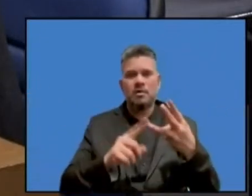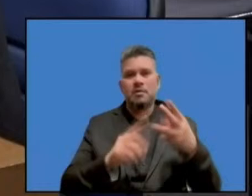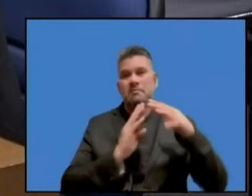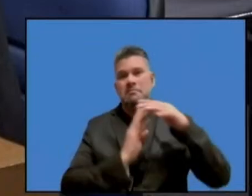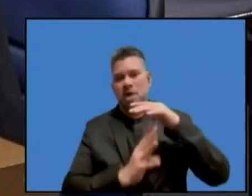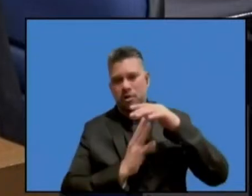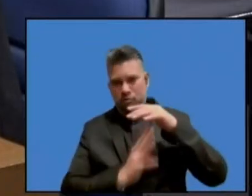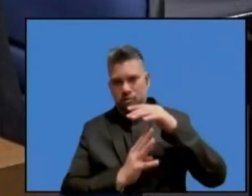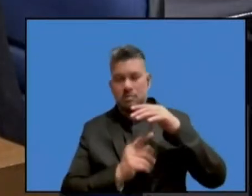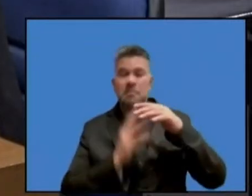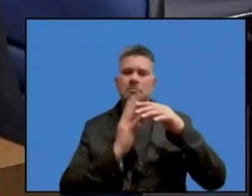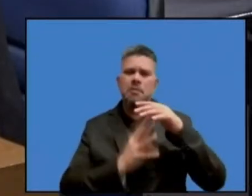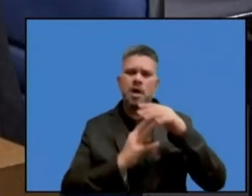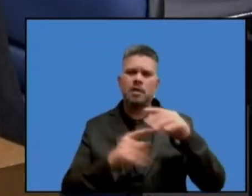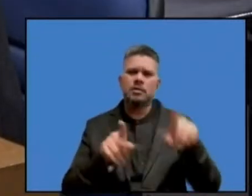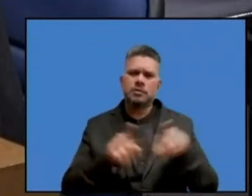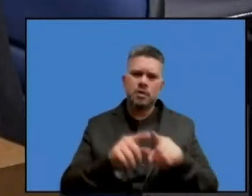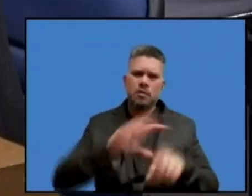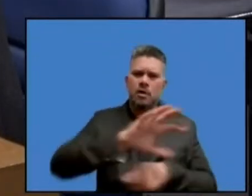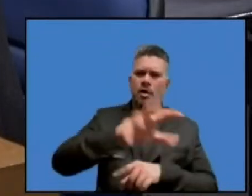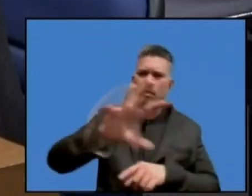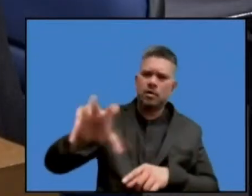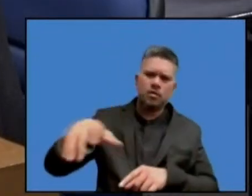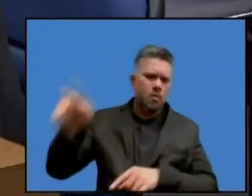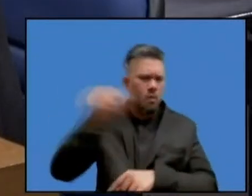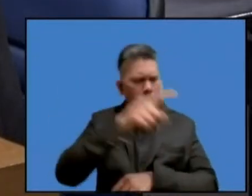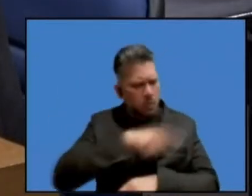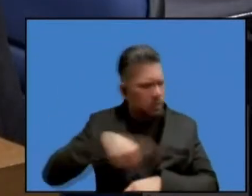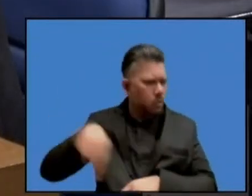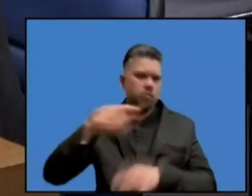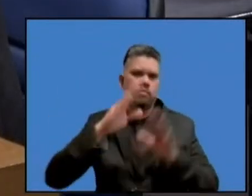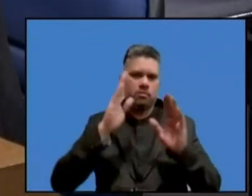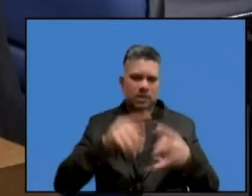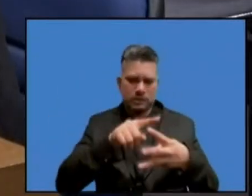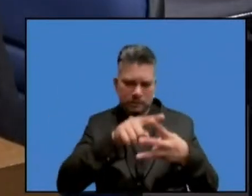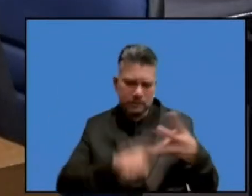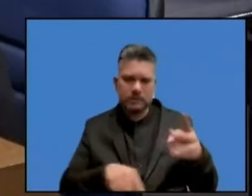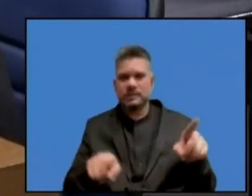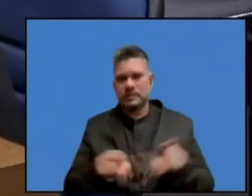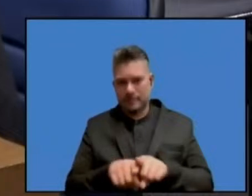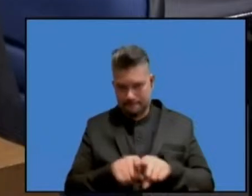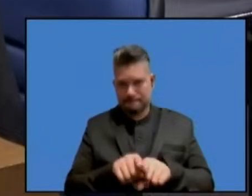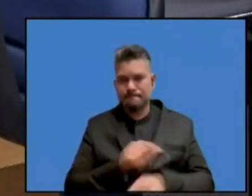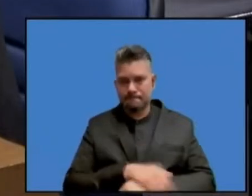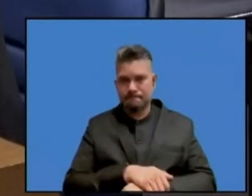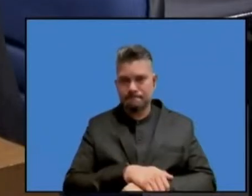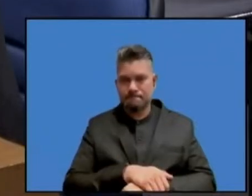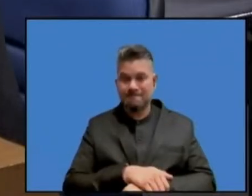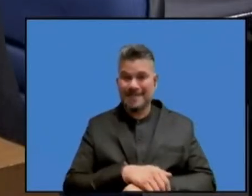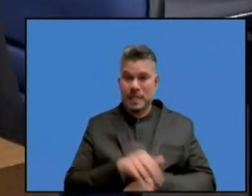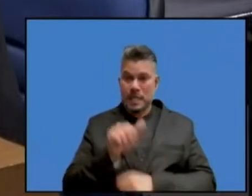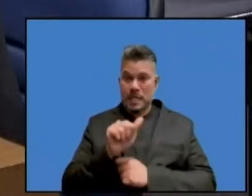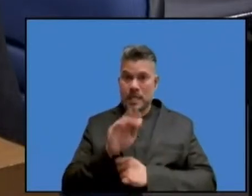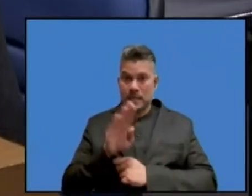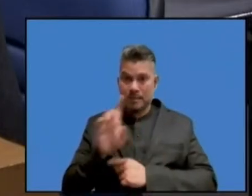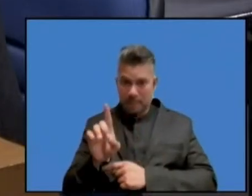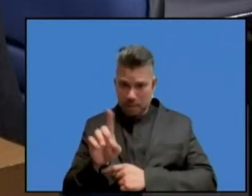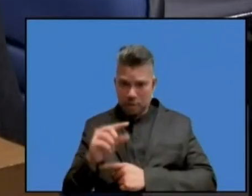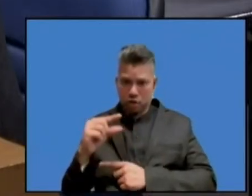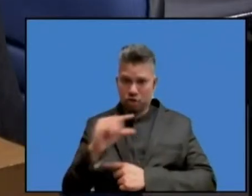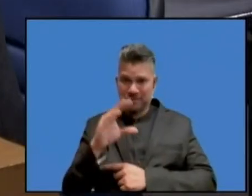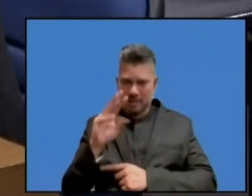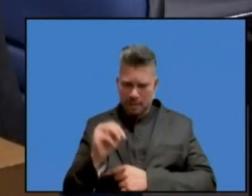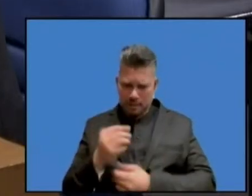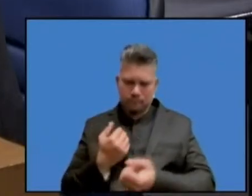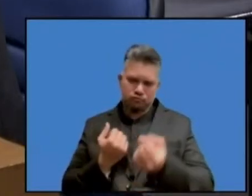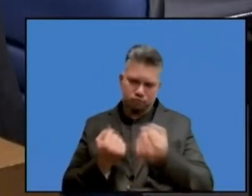and relevant to all the 3 pillars. ADB supports the implementation of the GCM through our sub-regional